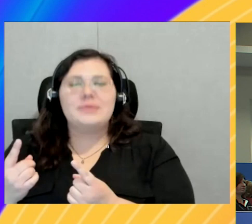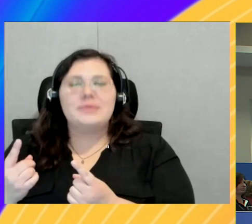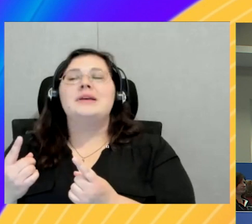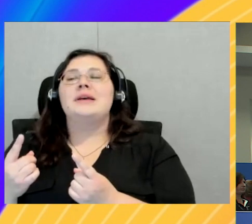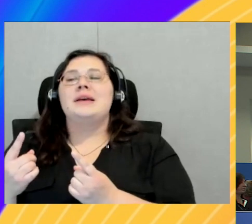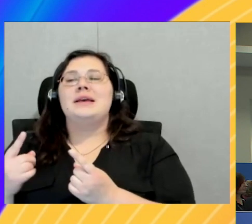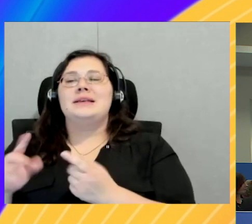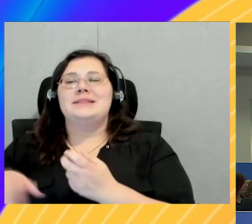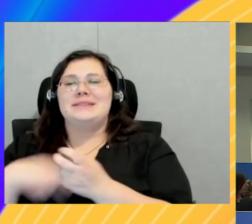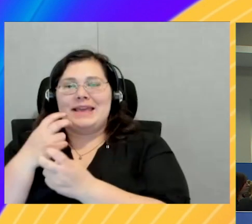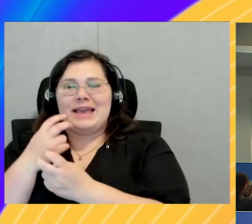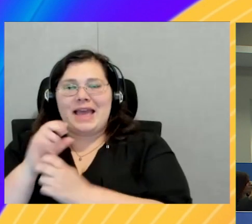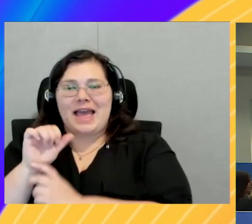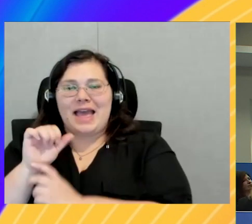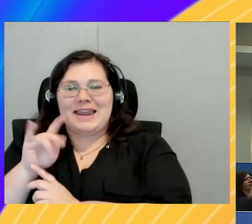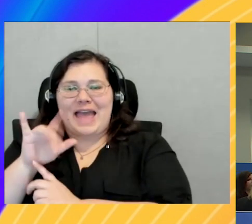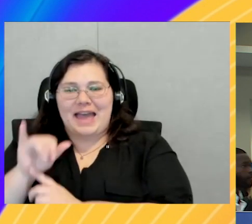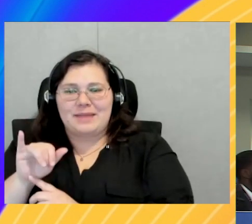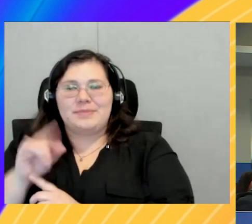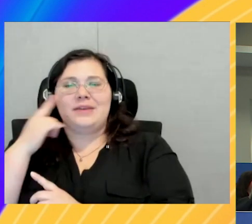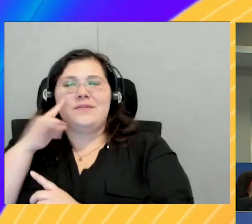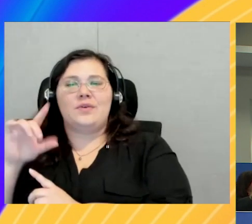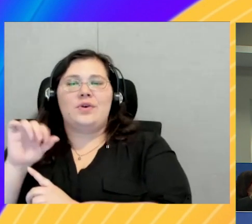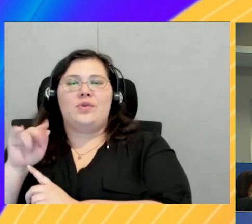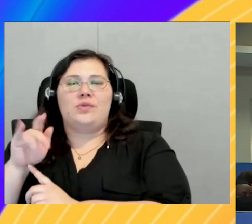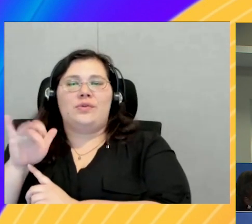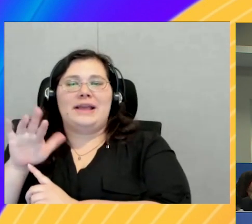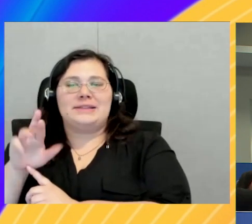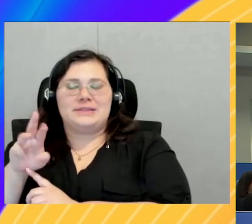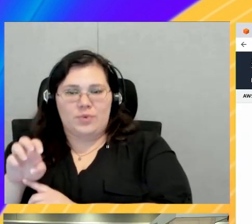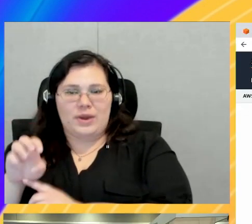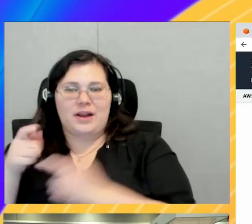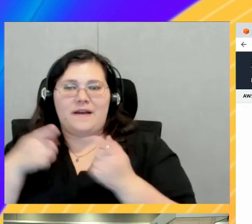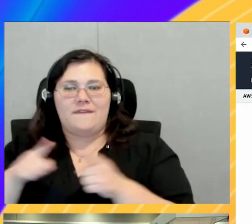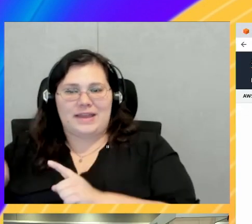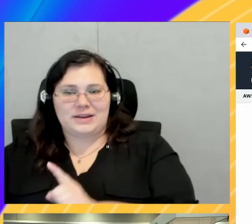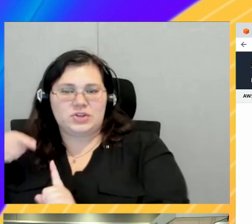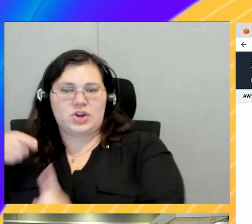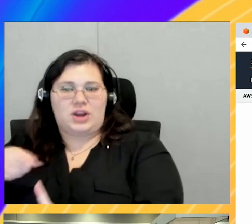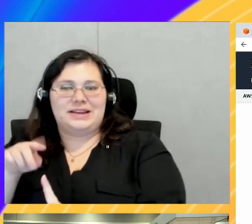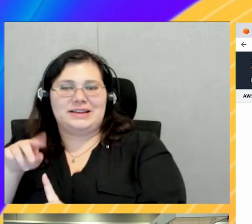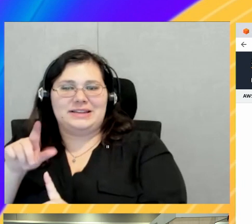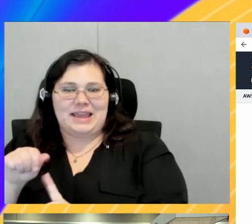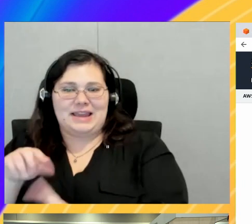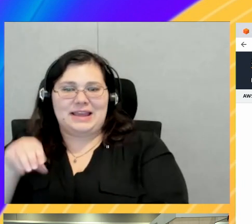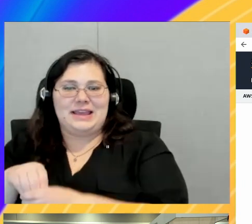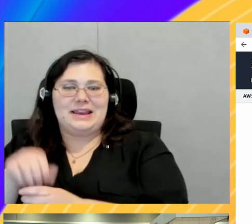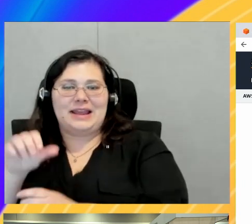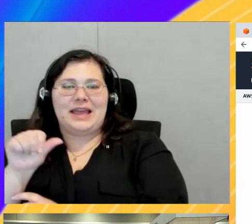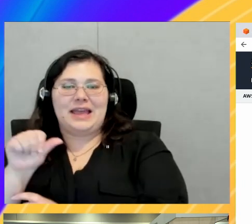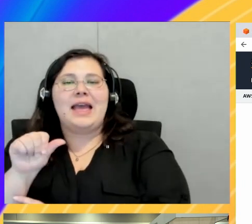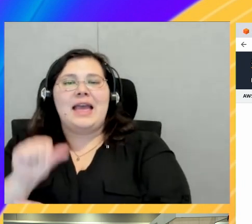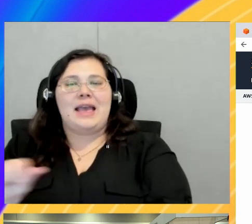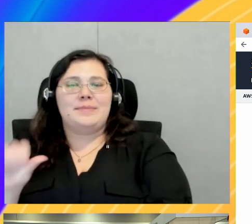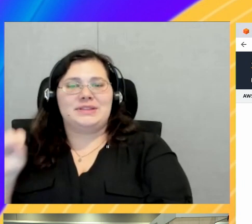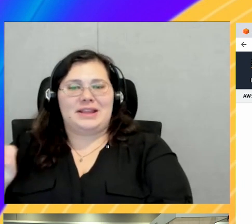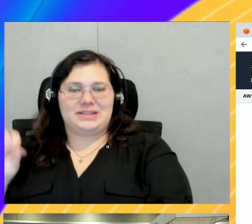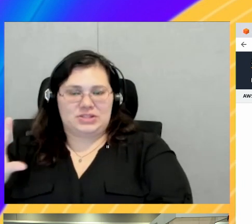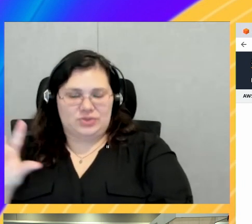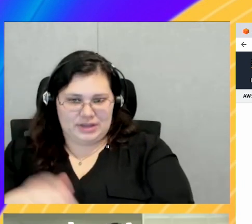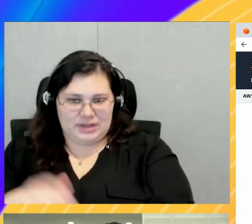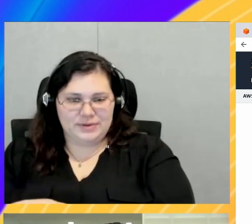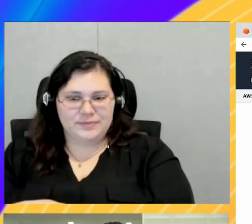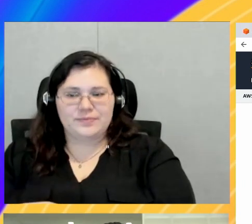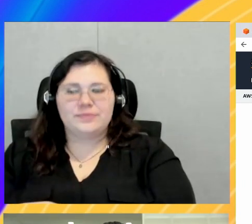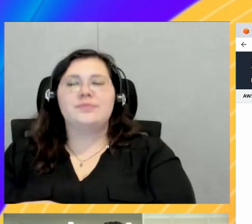S3. And so if you wanted to look at how you can address S3, we have this blog post that Nick will also leave a link in the chat